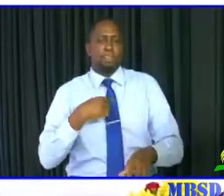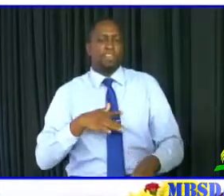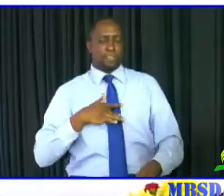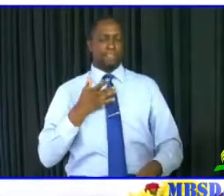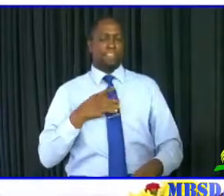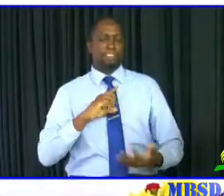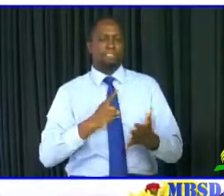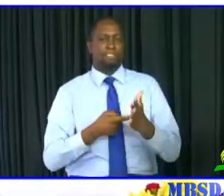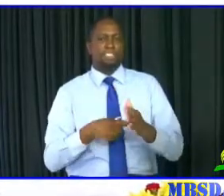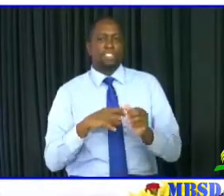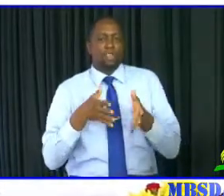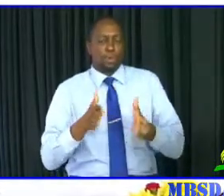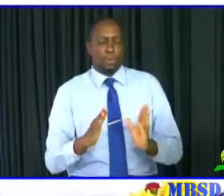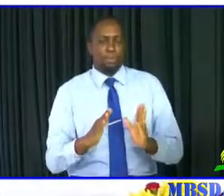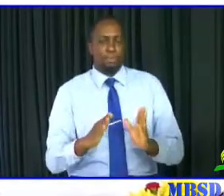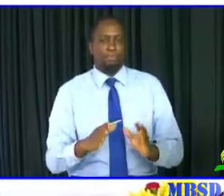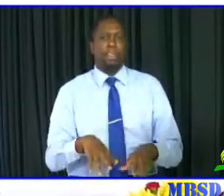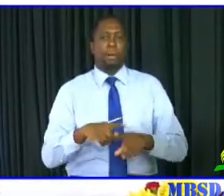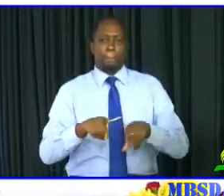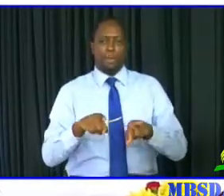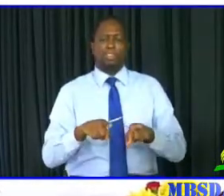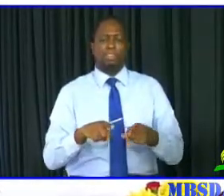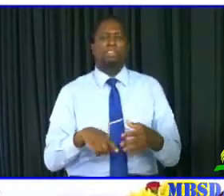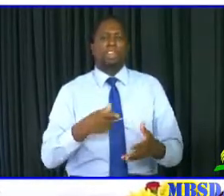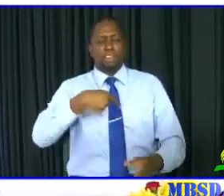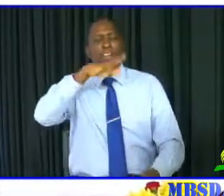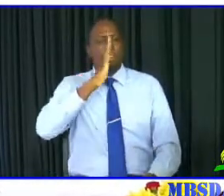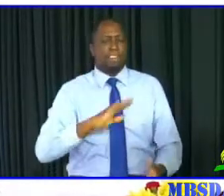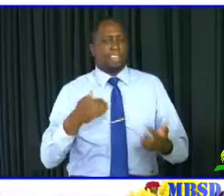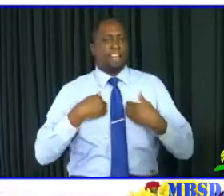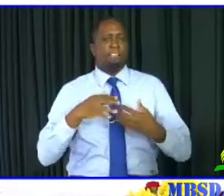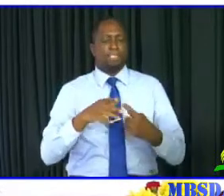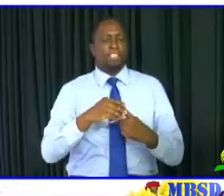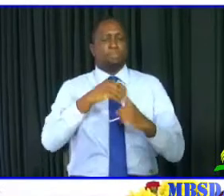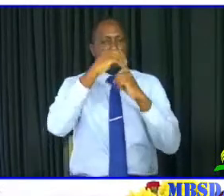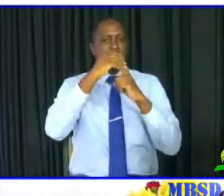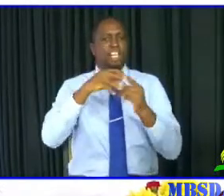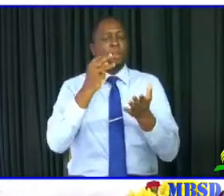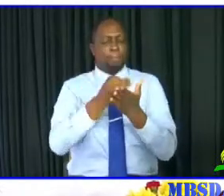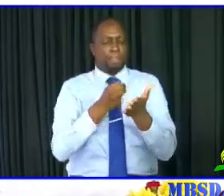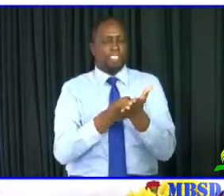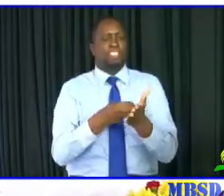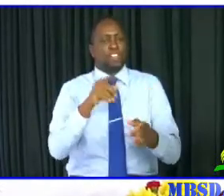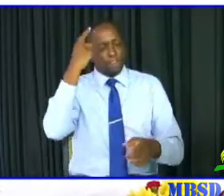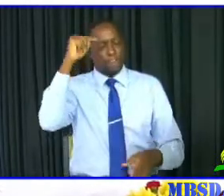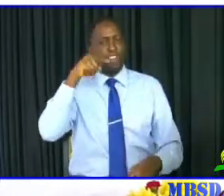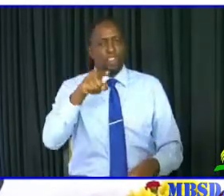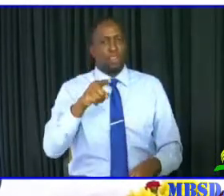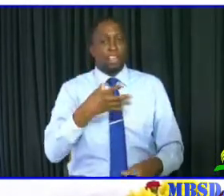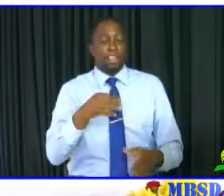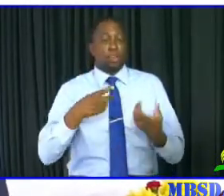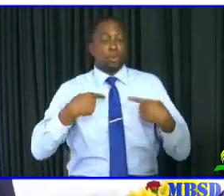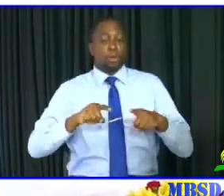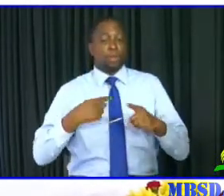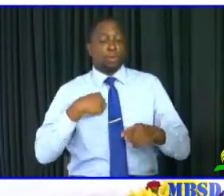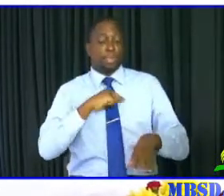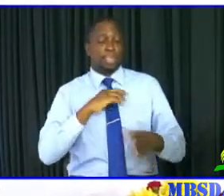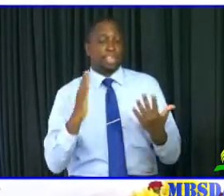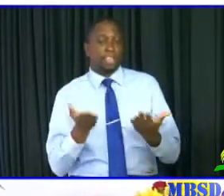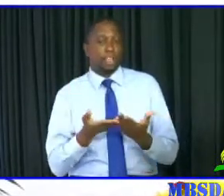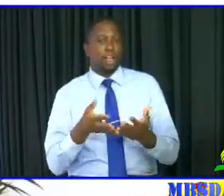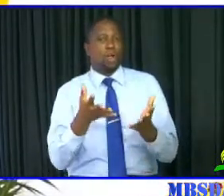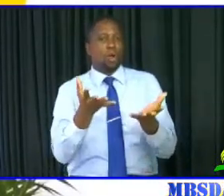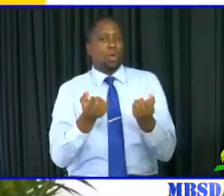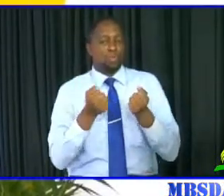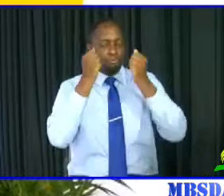for you. Yes, you, my friend, God has a special message for you. And while we're here, I just want